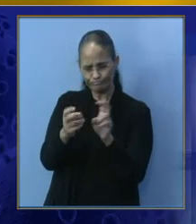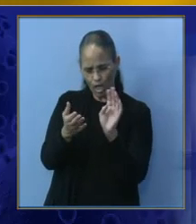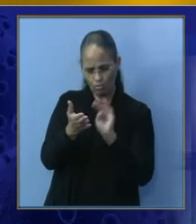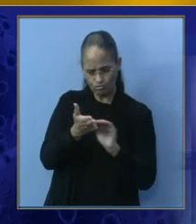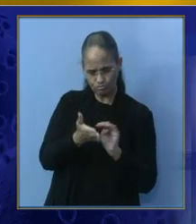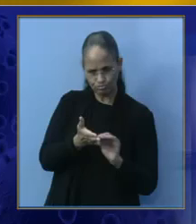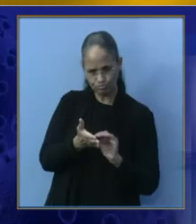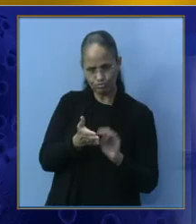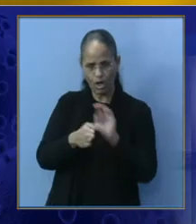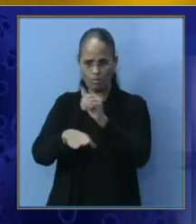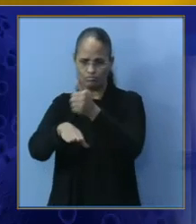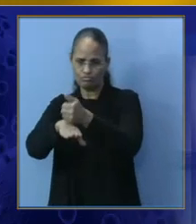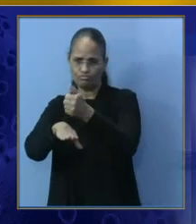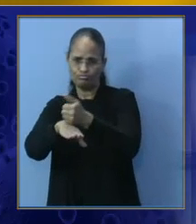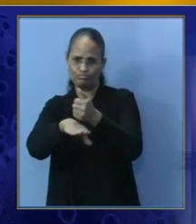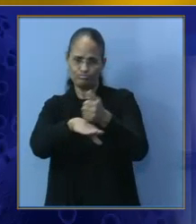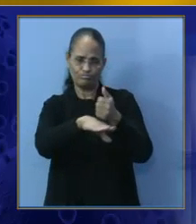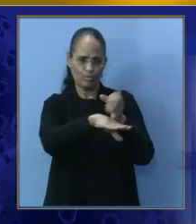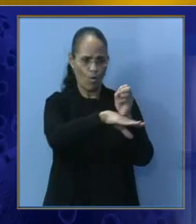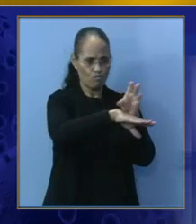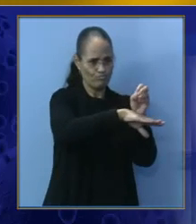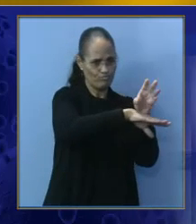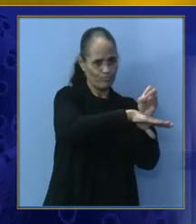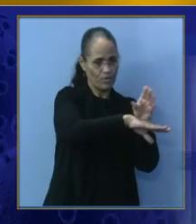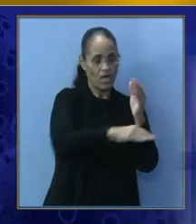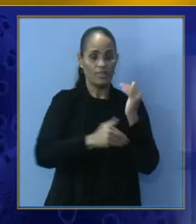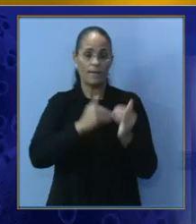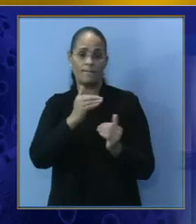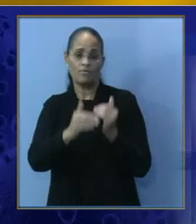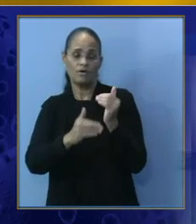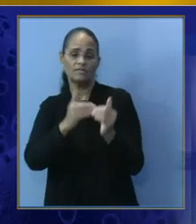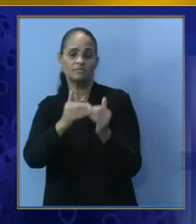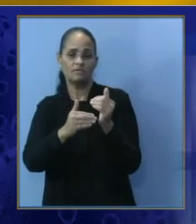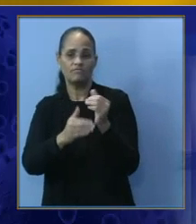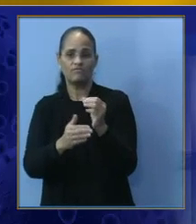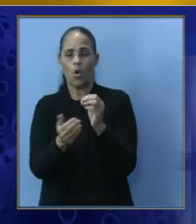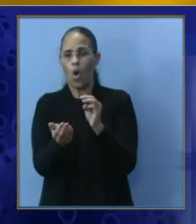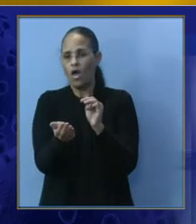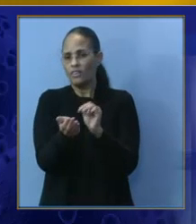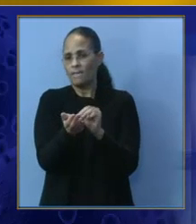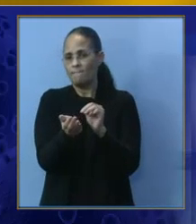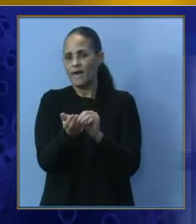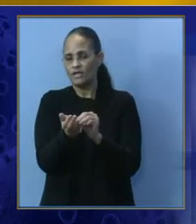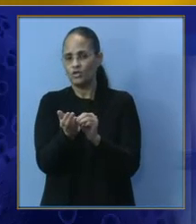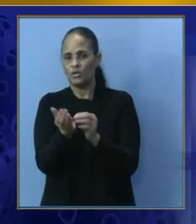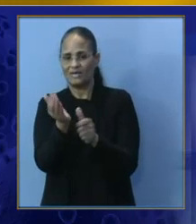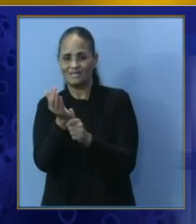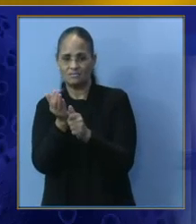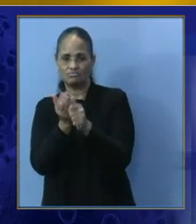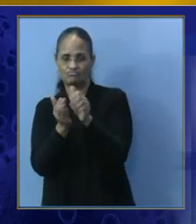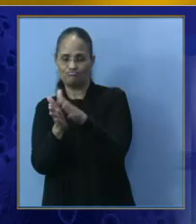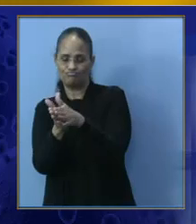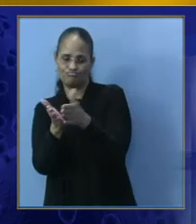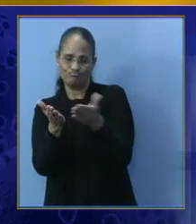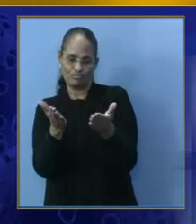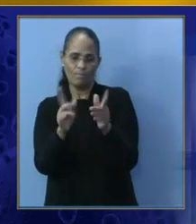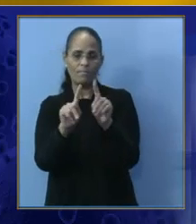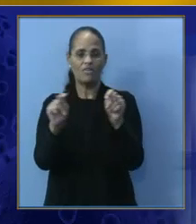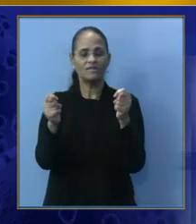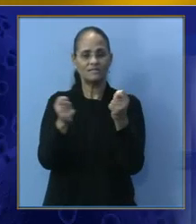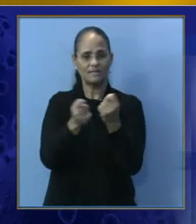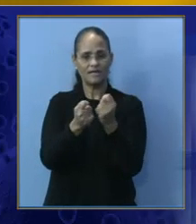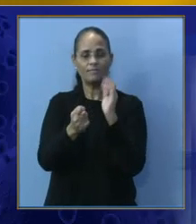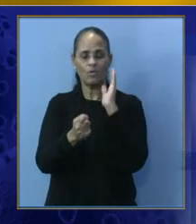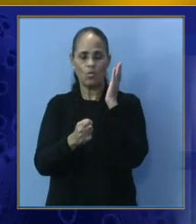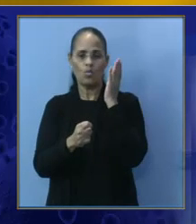the appointments. The process for the medical risk assessment is a manual one that's done by the medical team, and this,